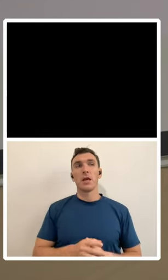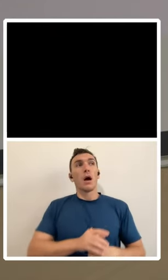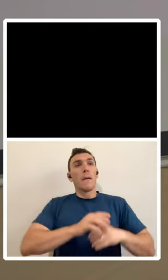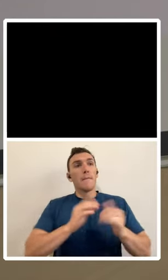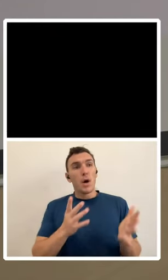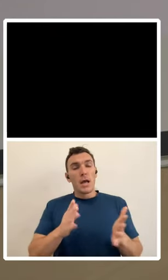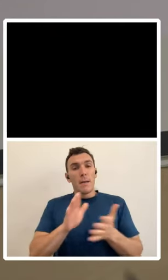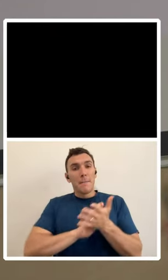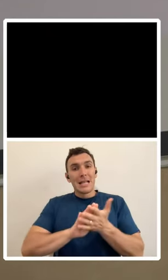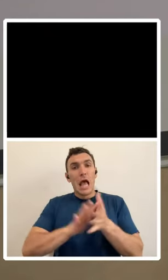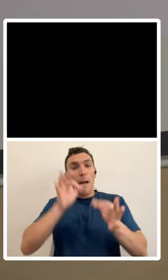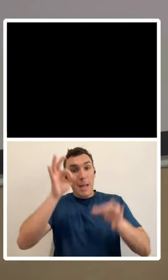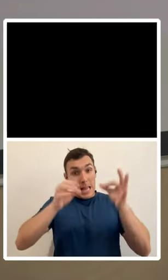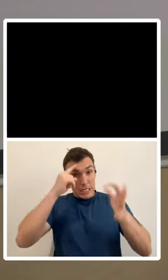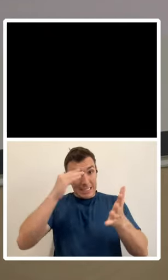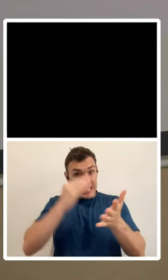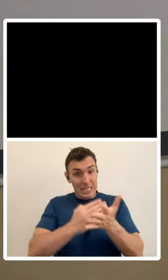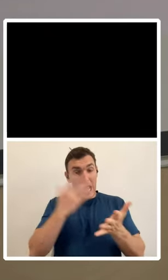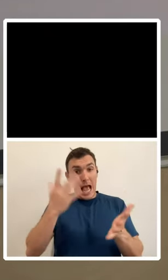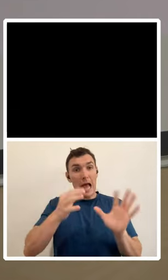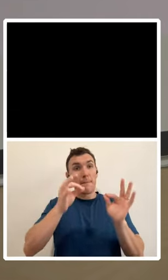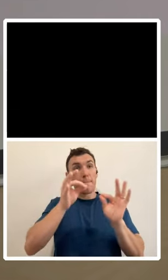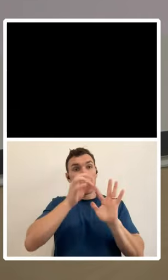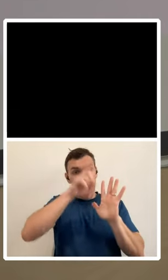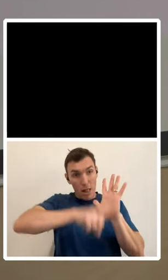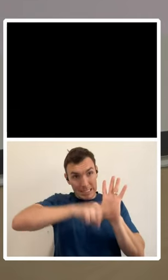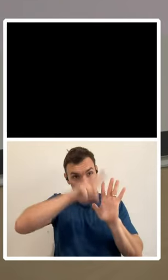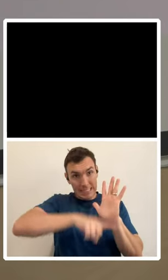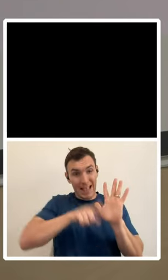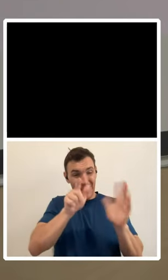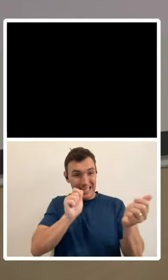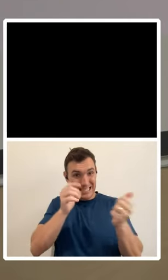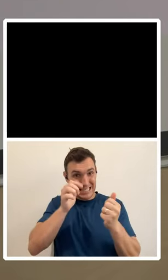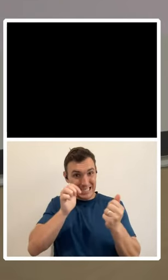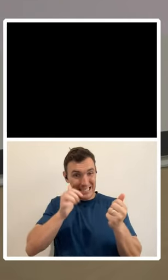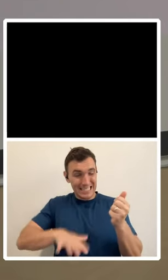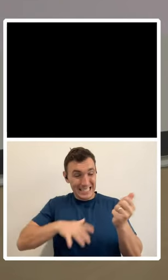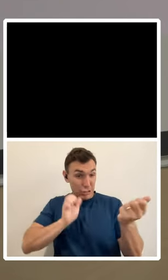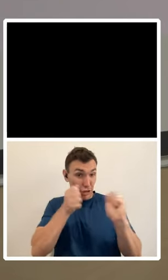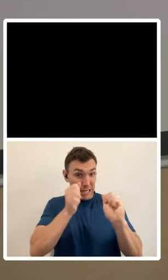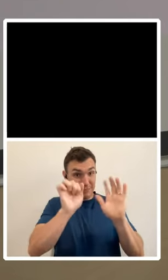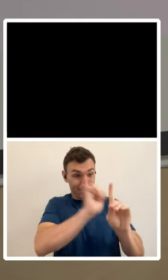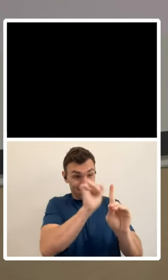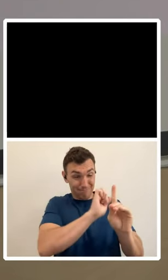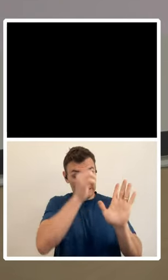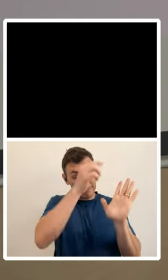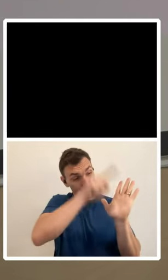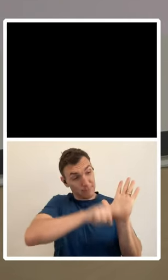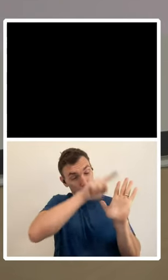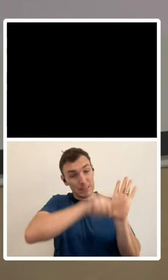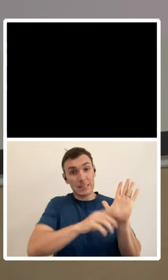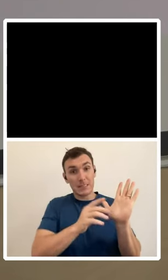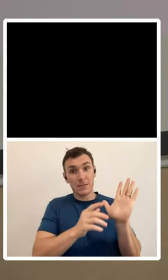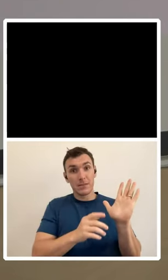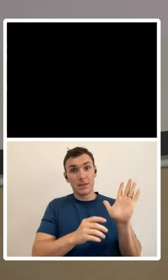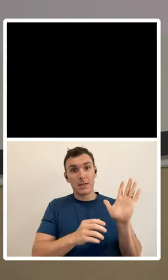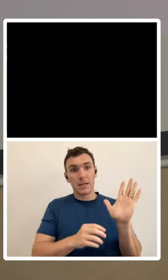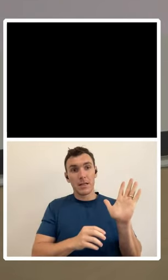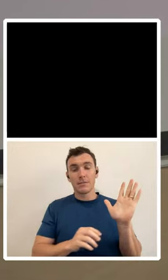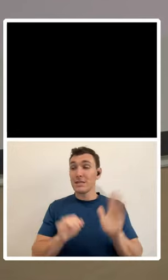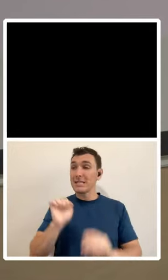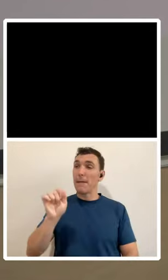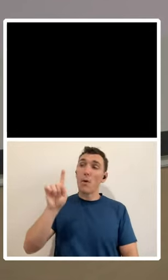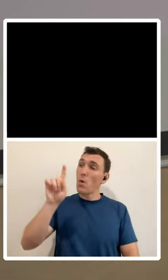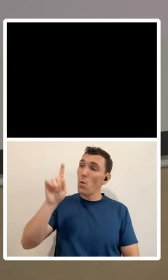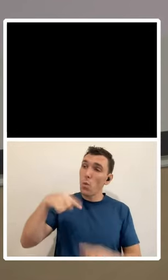to be improved. They are, but we can't control the politicians, Bex. We can only control ourselves. And what I want people to do is to build knowledge